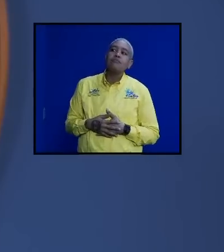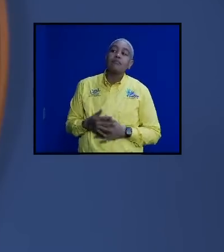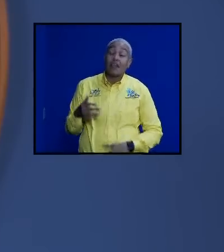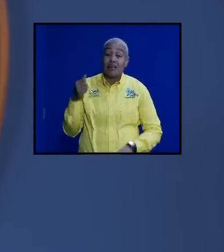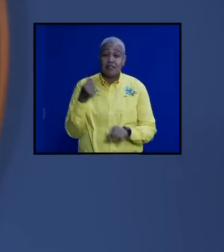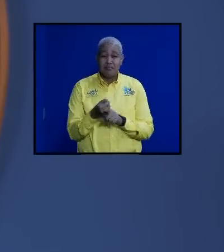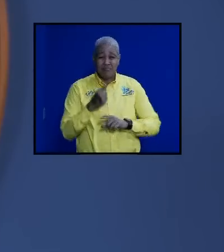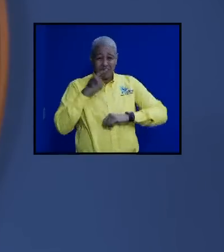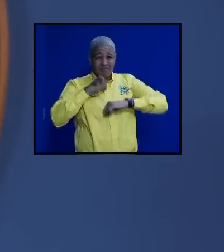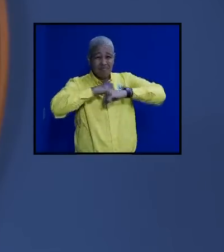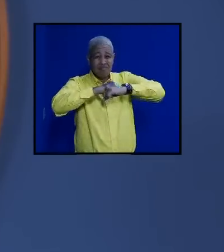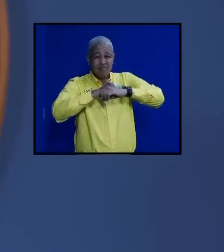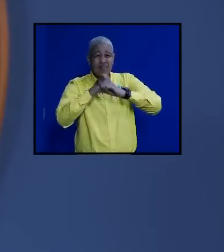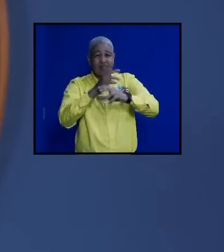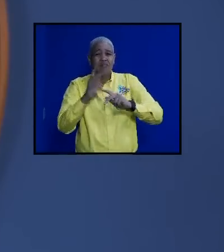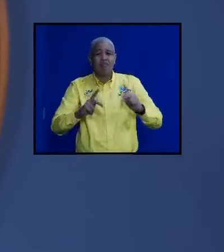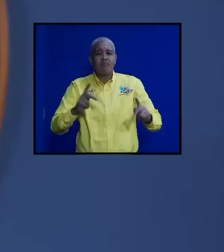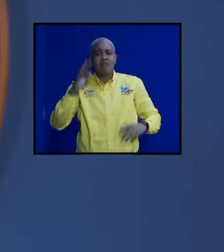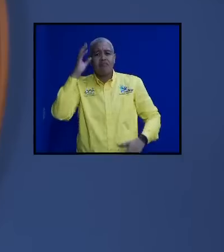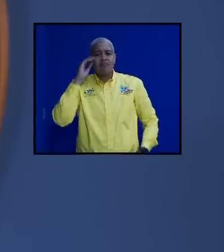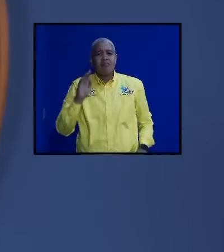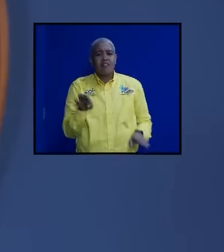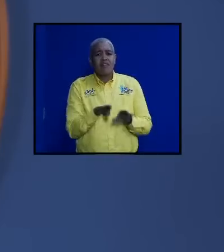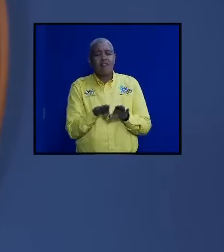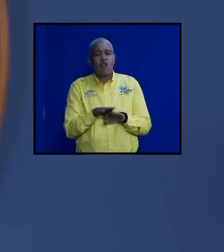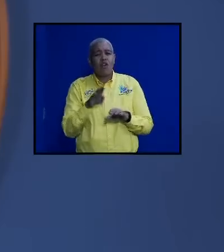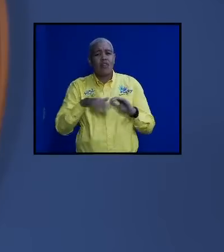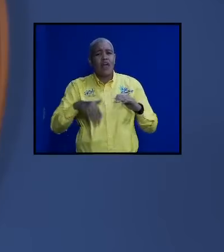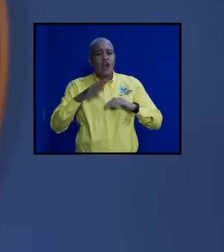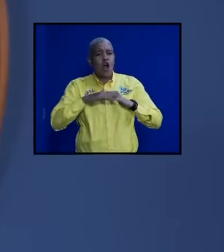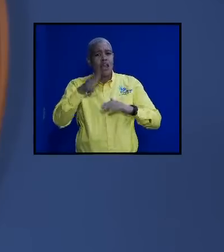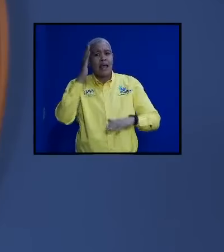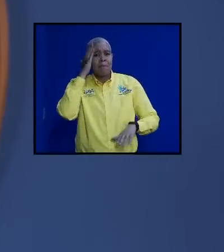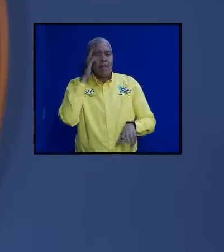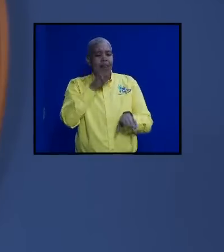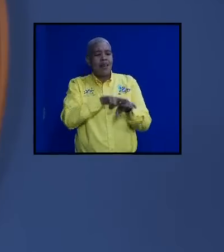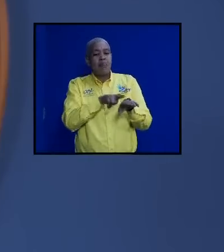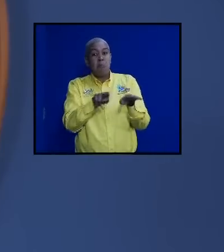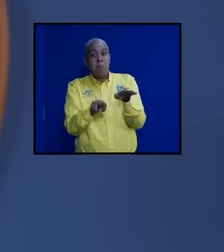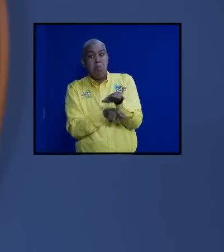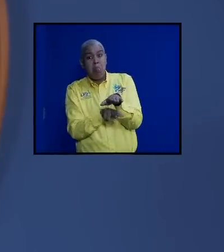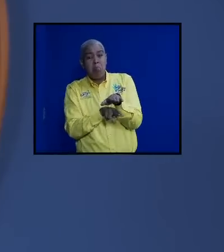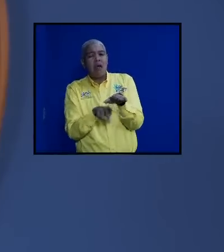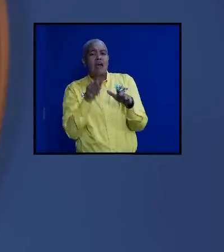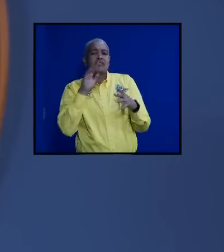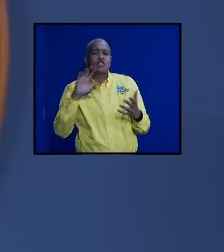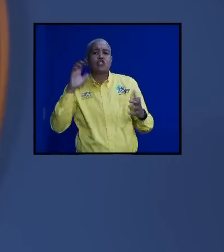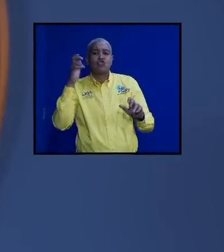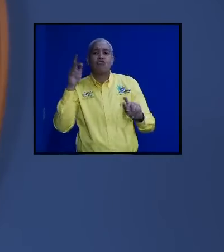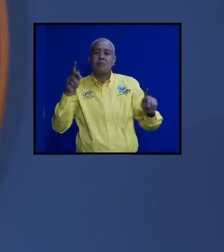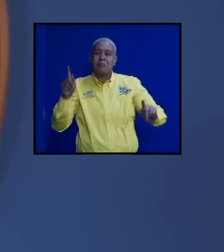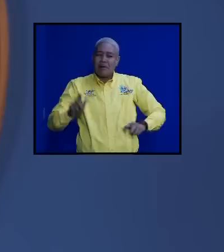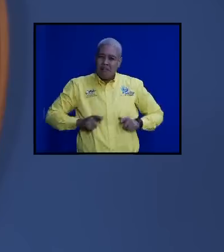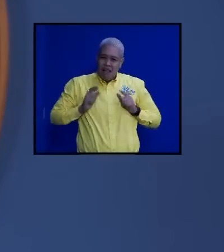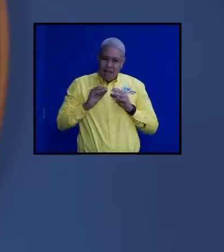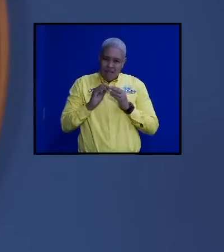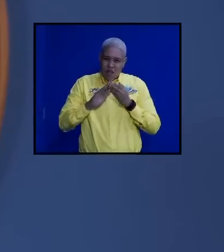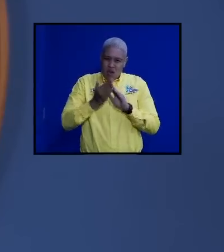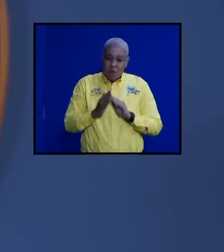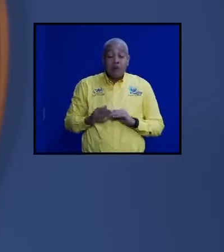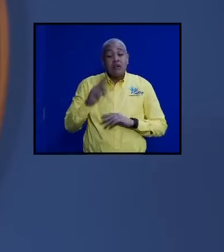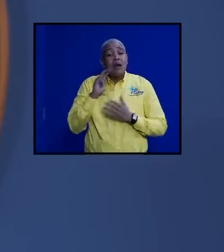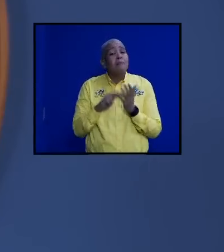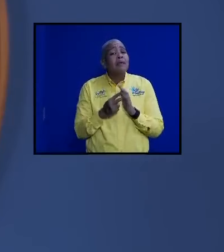security, cause people to sleep on the ground rather than on their bed, and disrupts life in the community. It means the difference